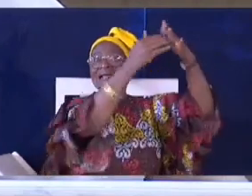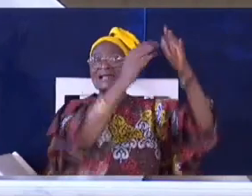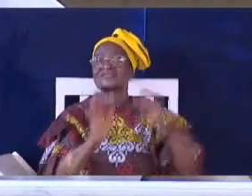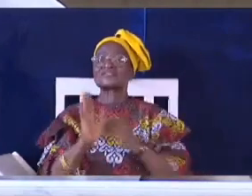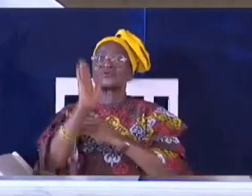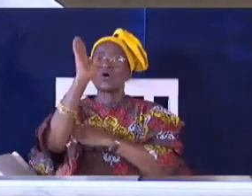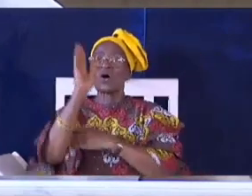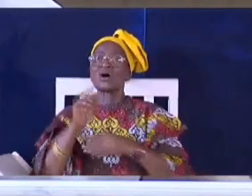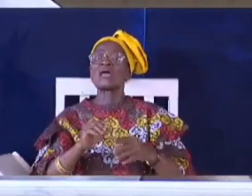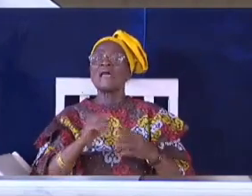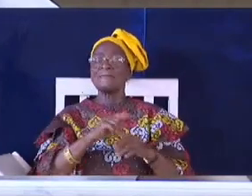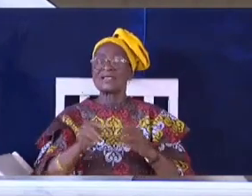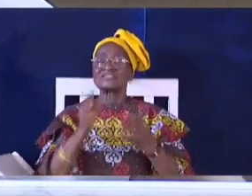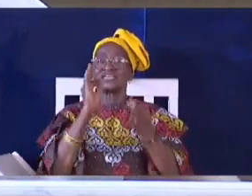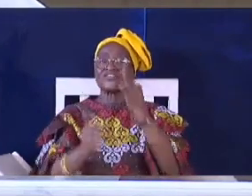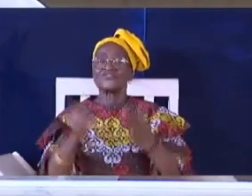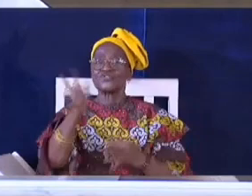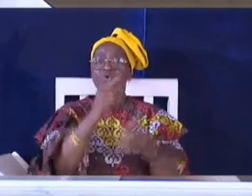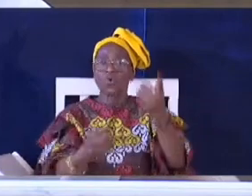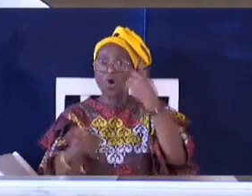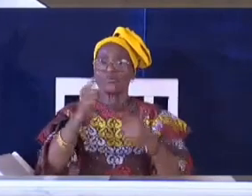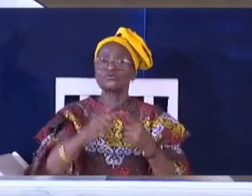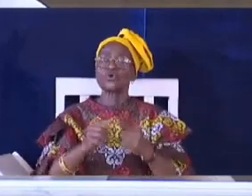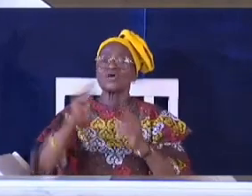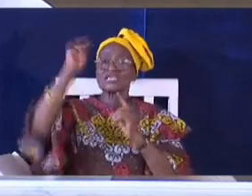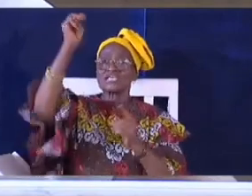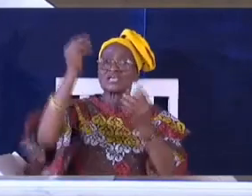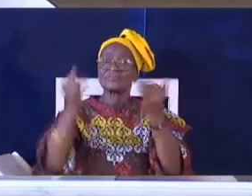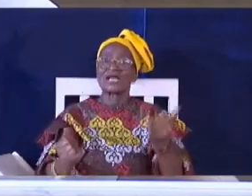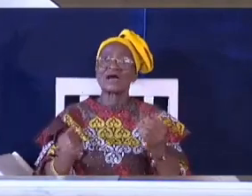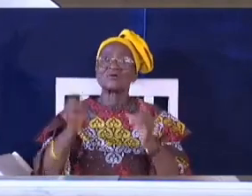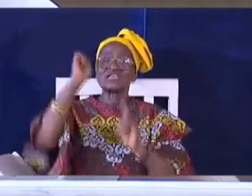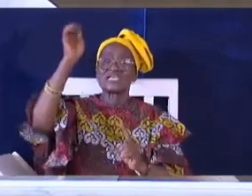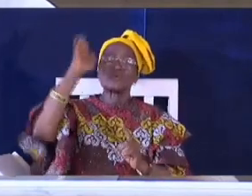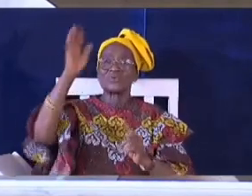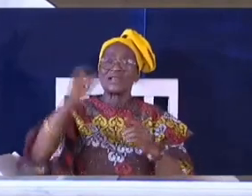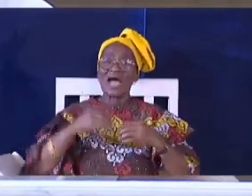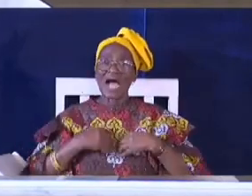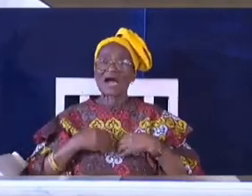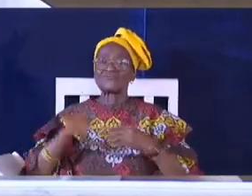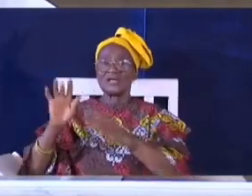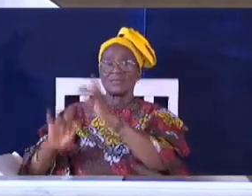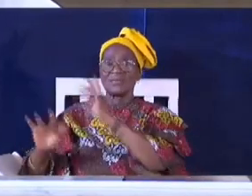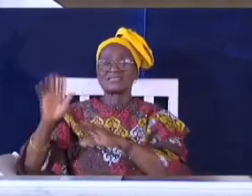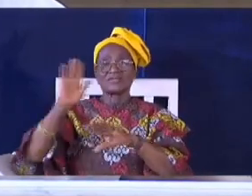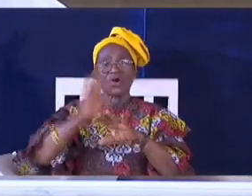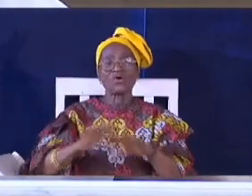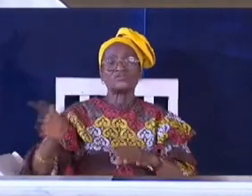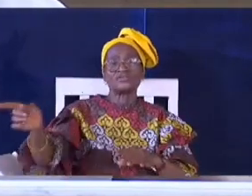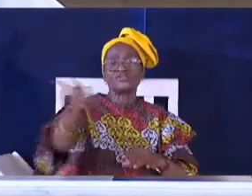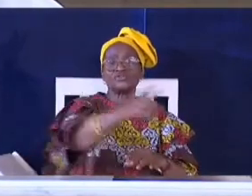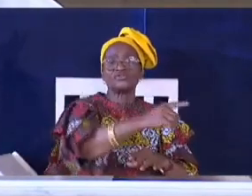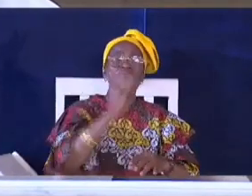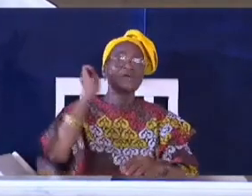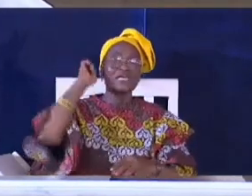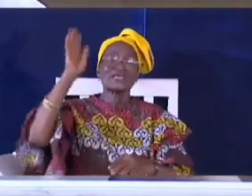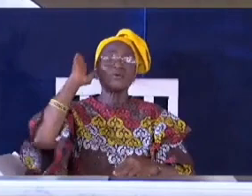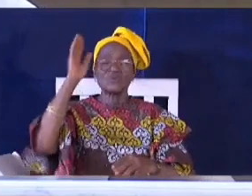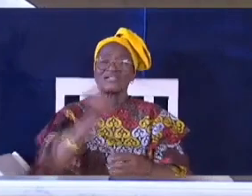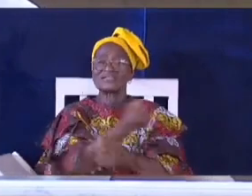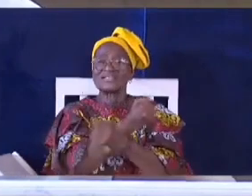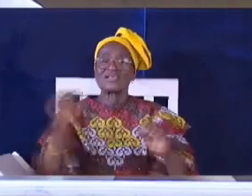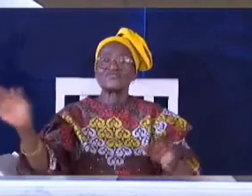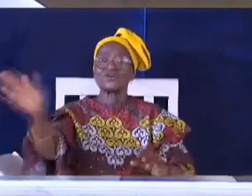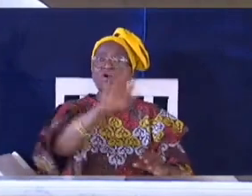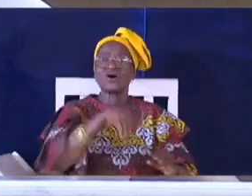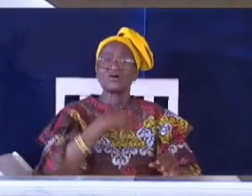But if you come to Him now, He will have mercy on you. He will save your soul. He will